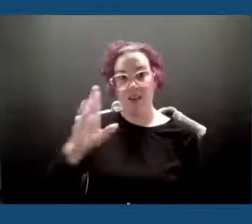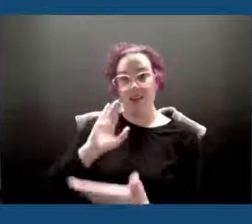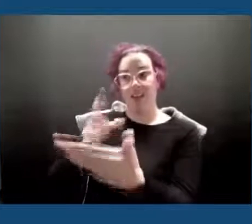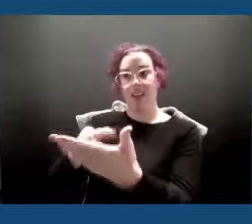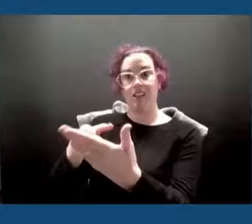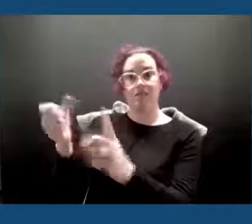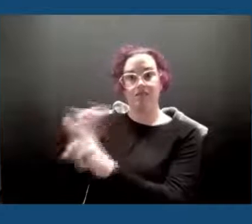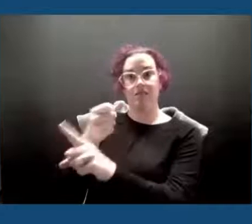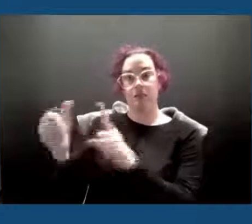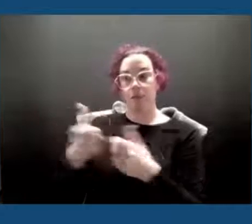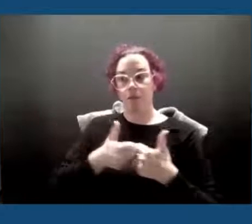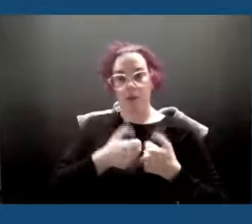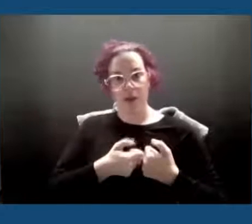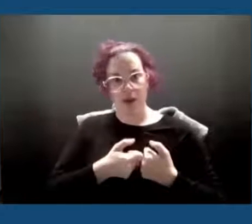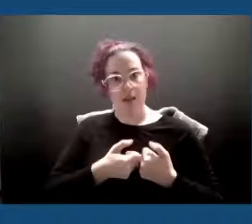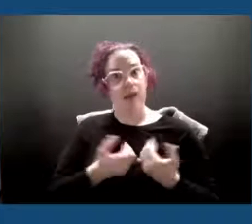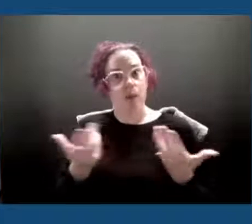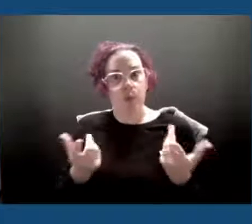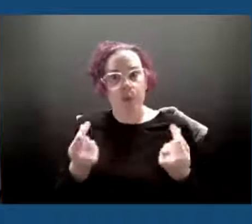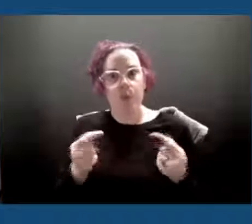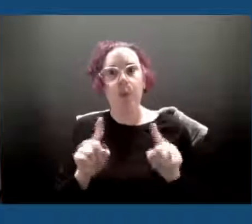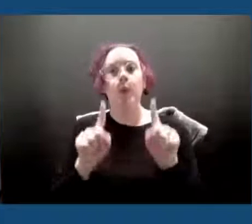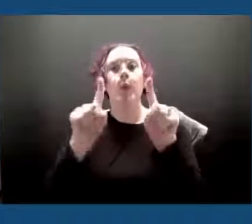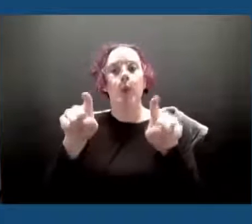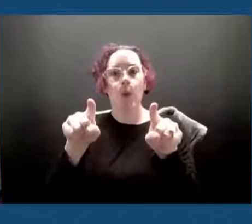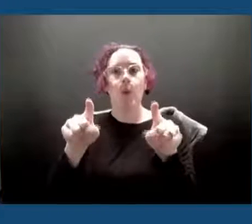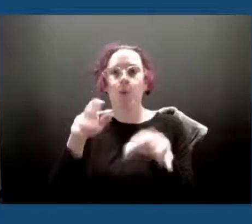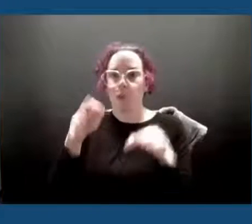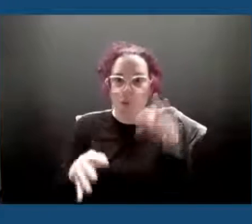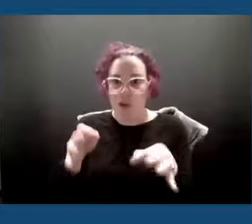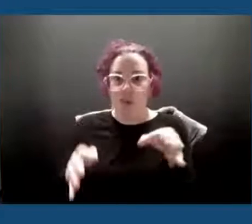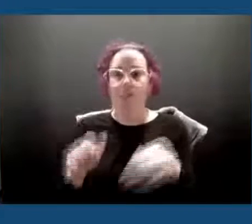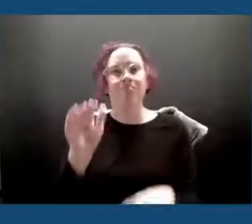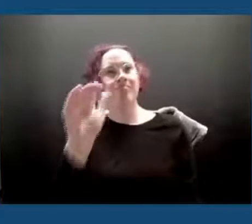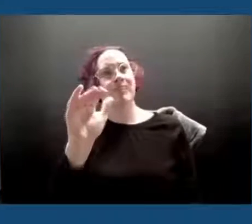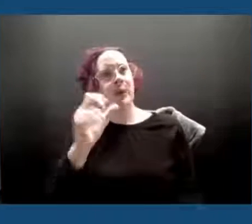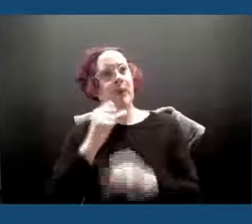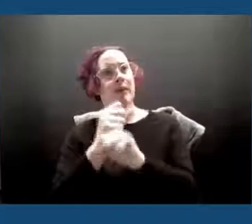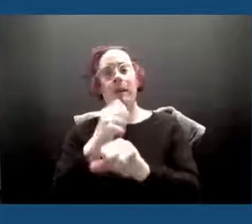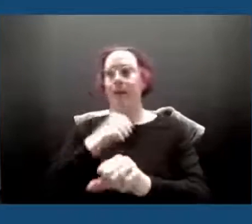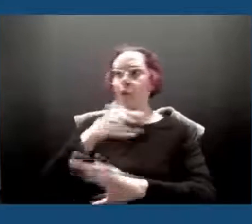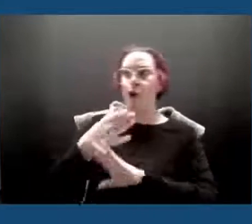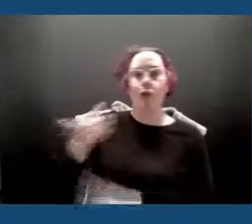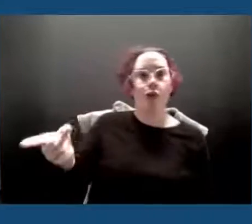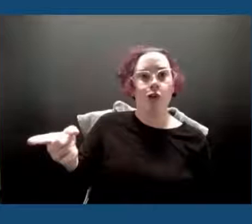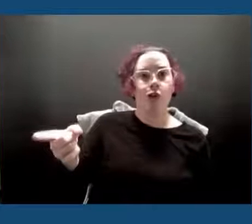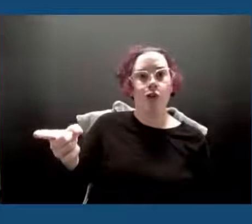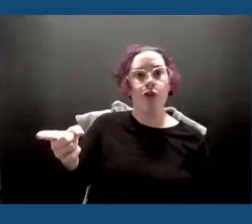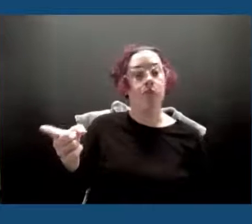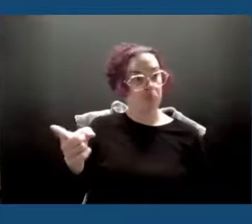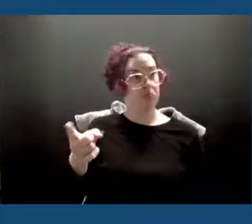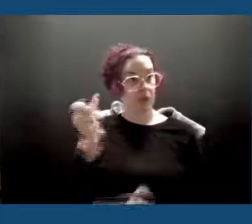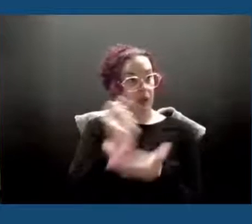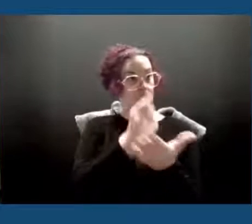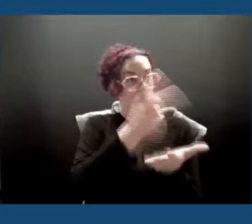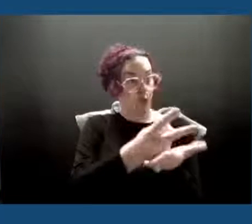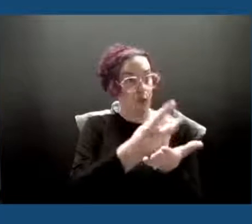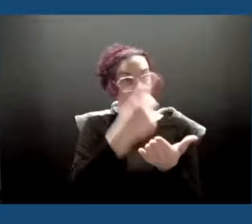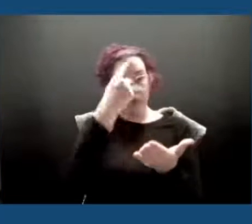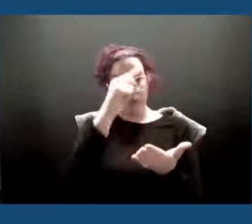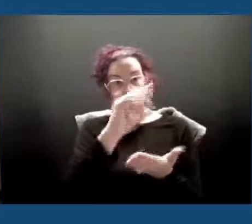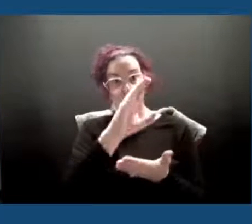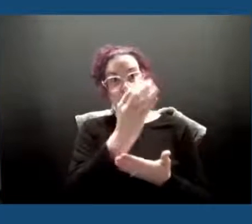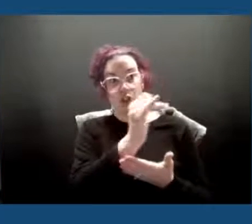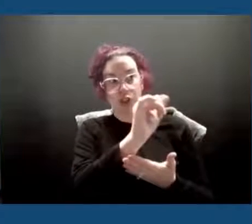to the system to protect you and your family. One was granted for Cheryl. One was granted for Miles, her